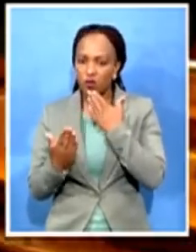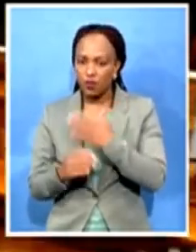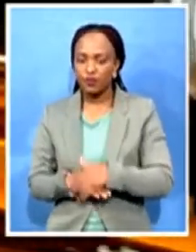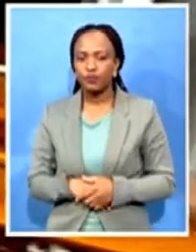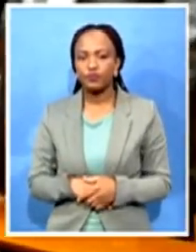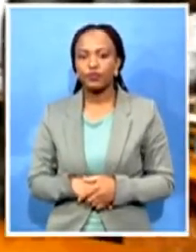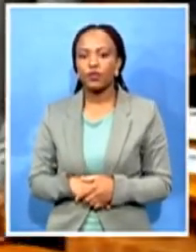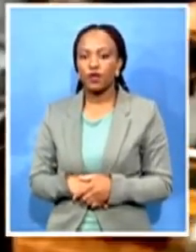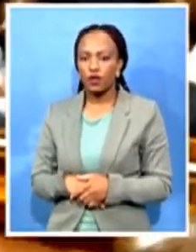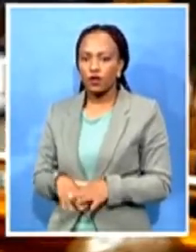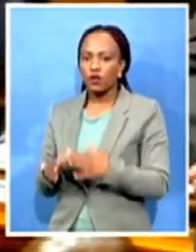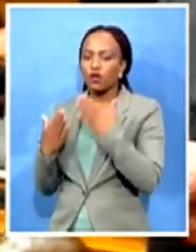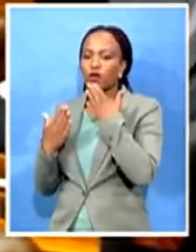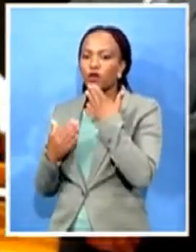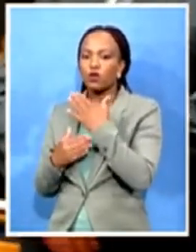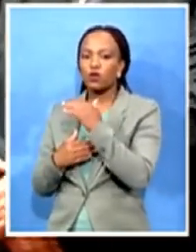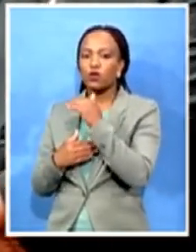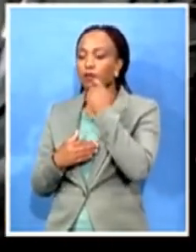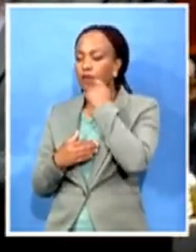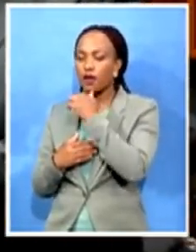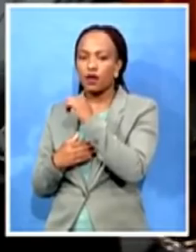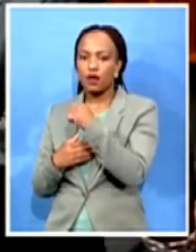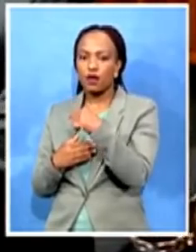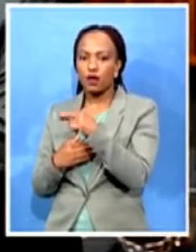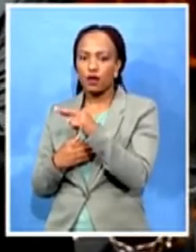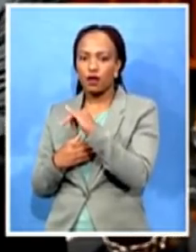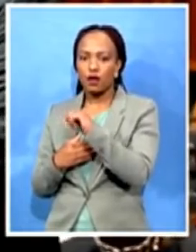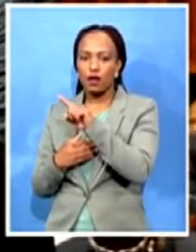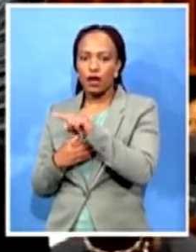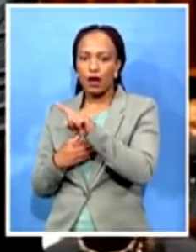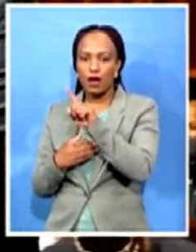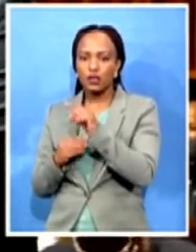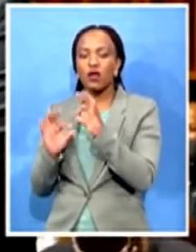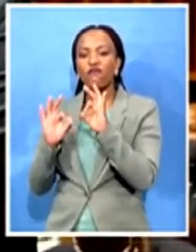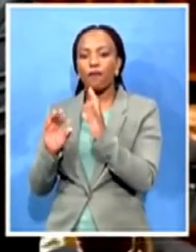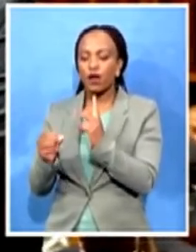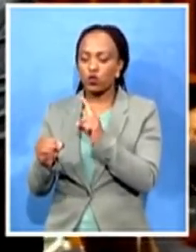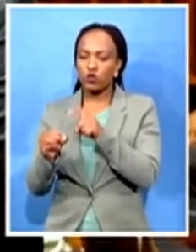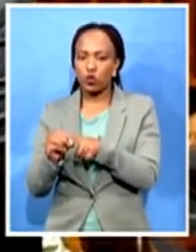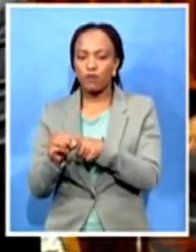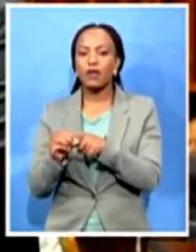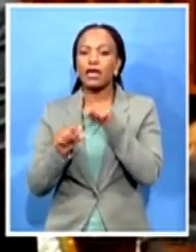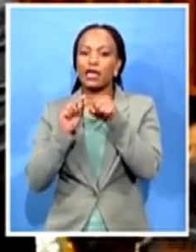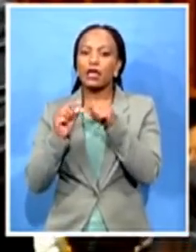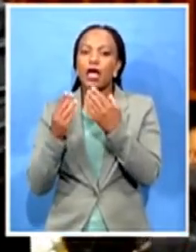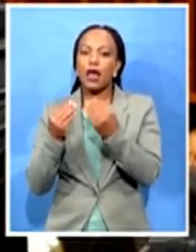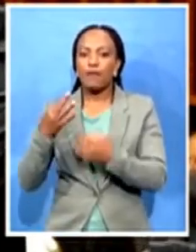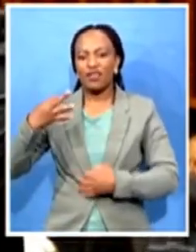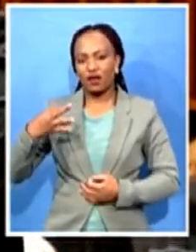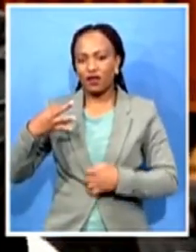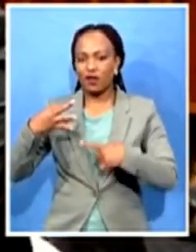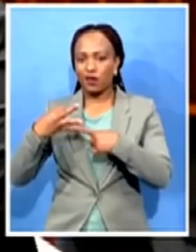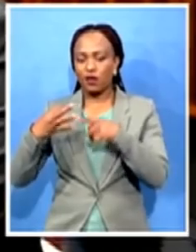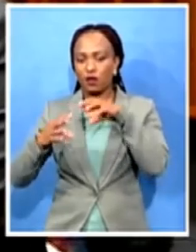you are formally joined to these proceedings as accused number 3. This is in terms of section 157 of the Criminal Procedure